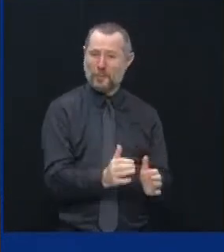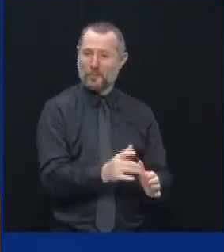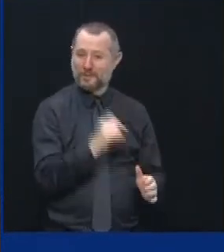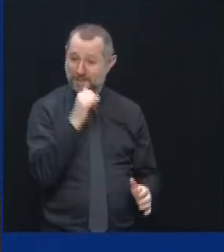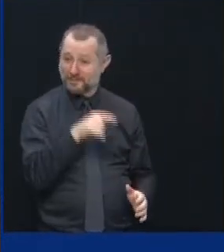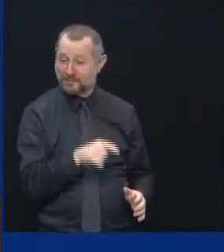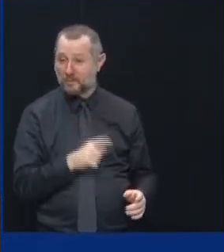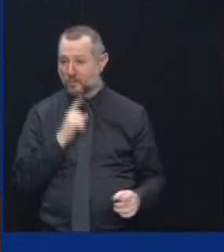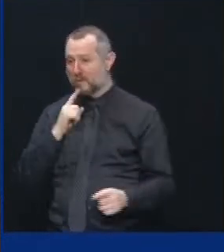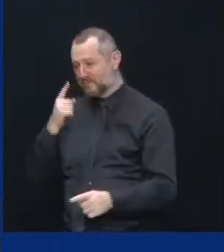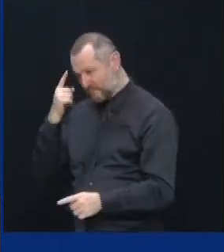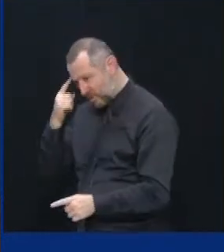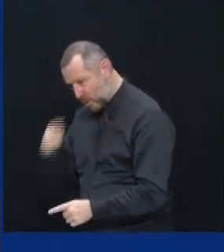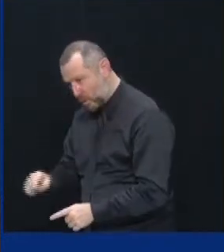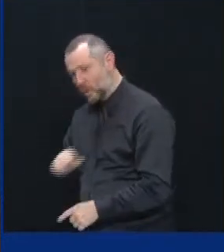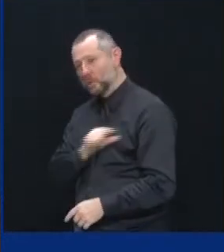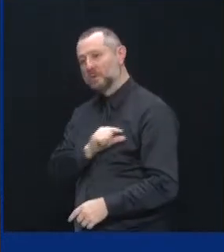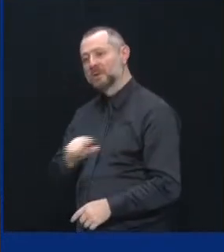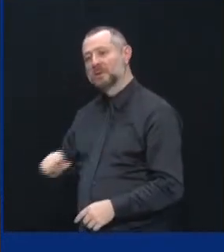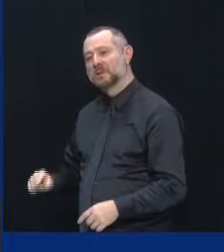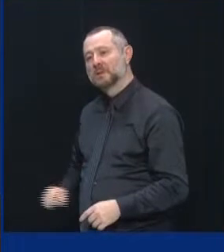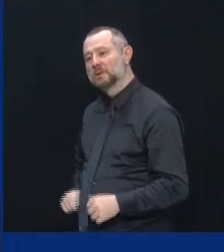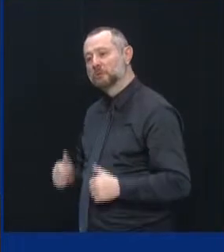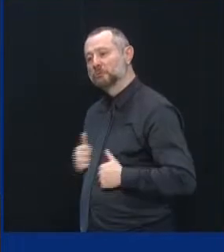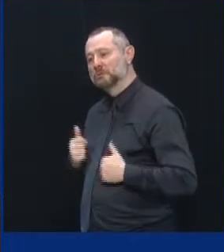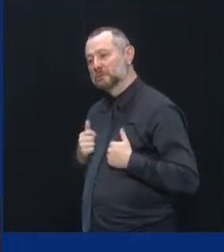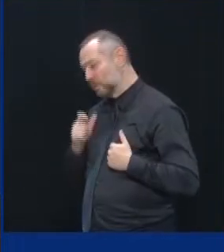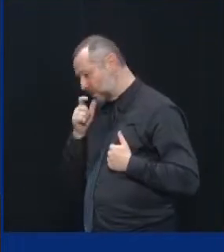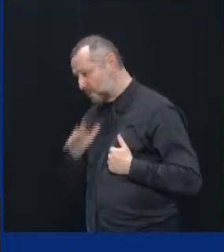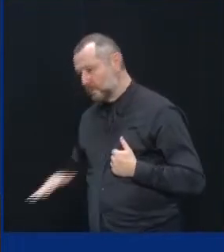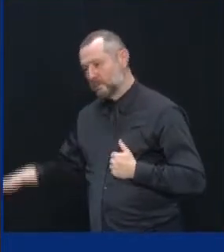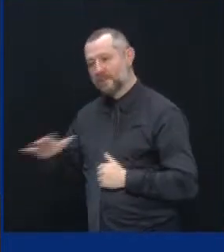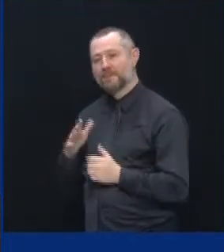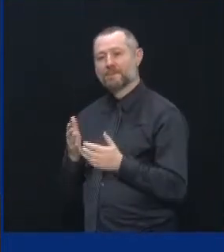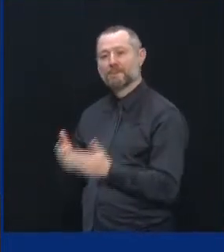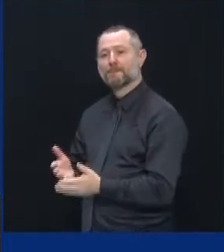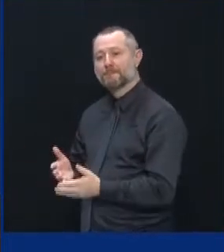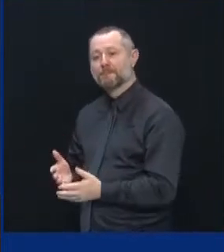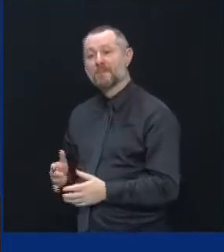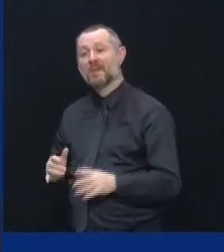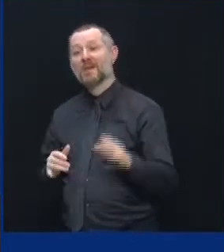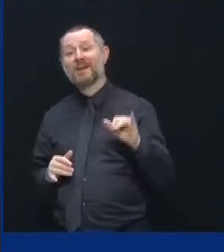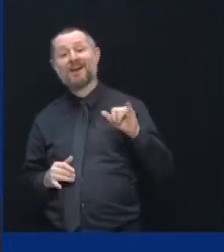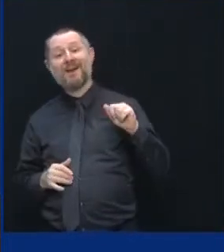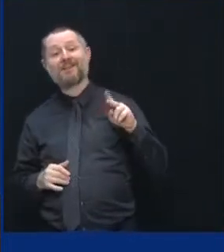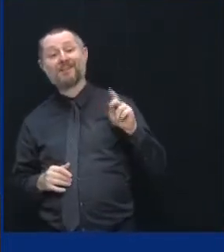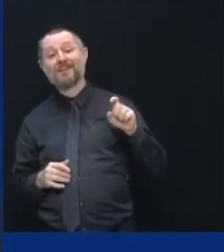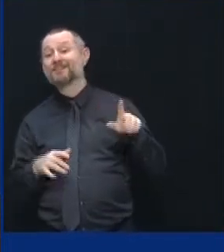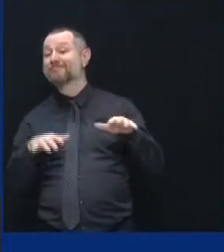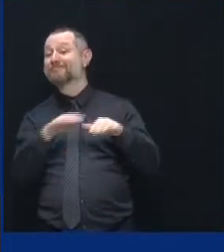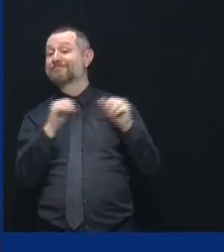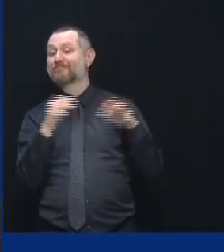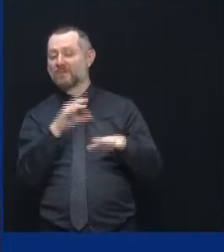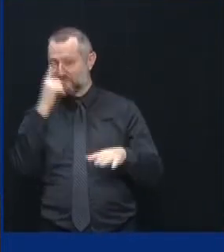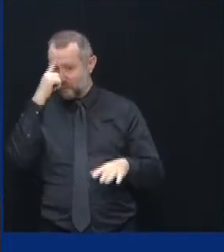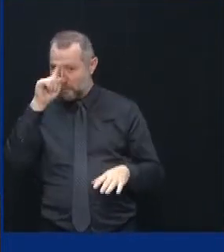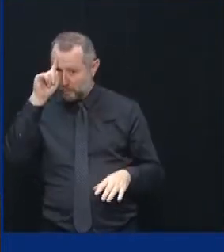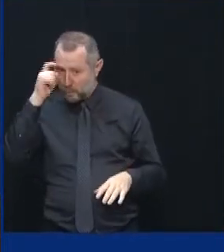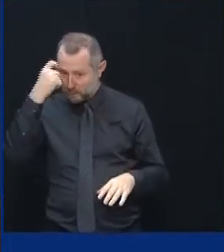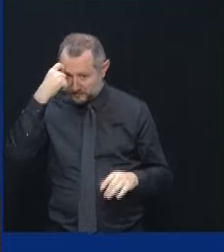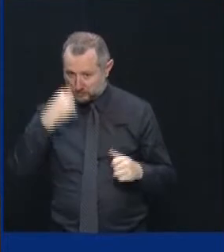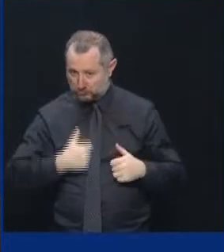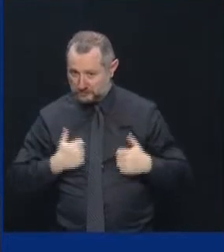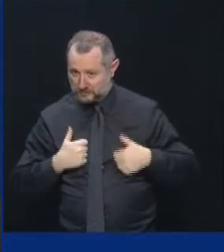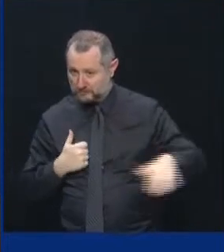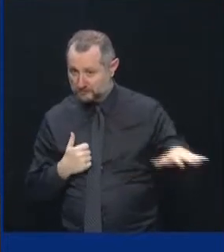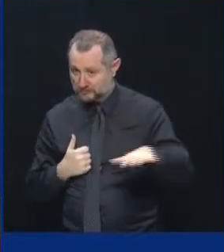Queens residents, as Yankee Stadium is for Bronx residents, as the Medgar Evers